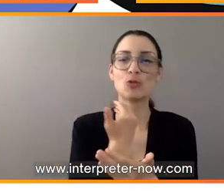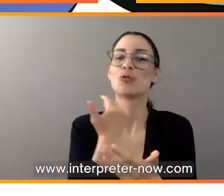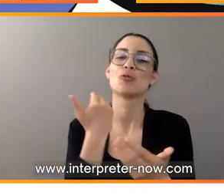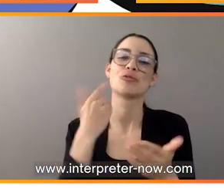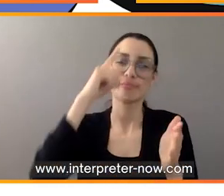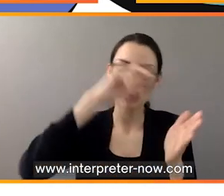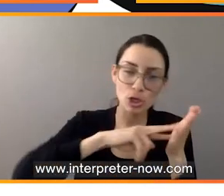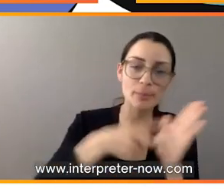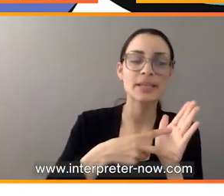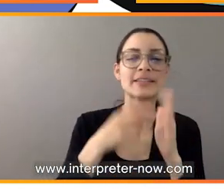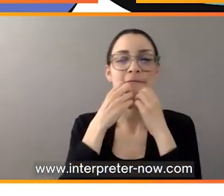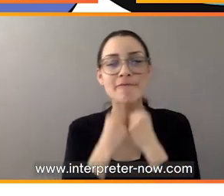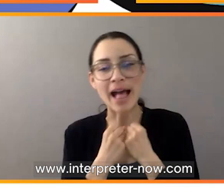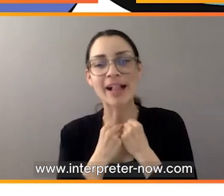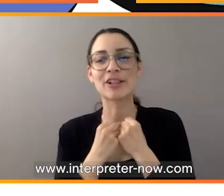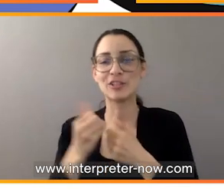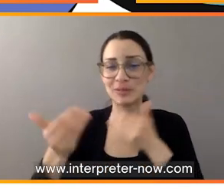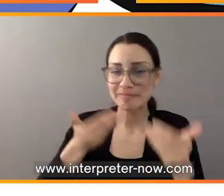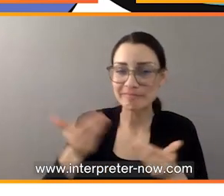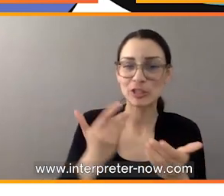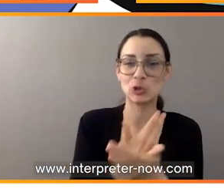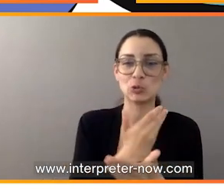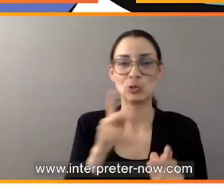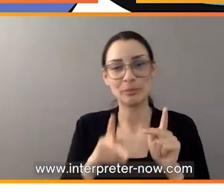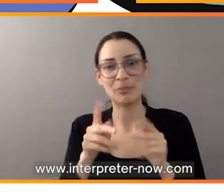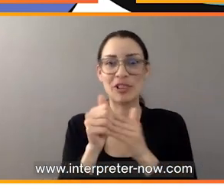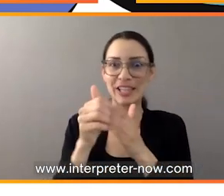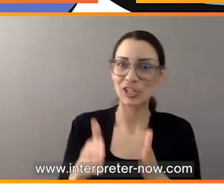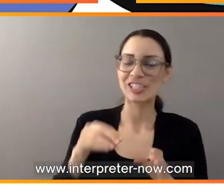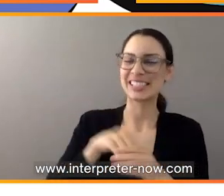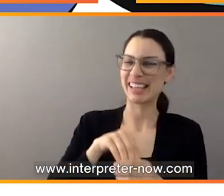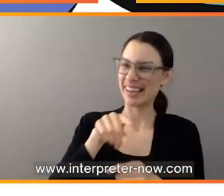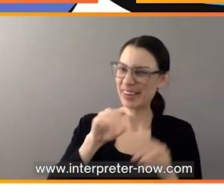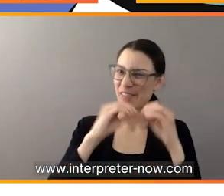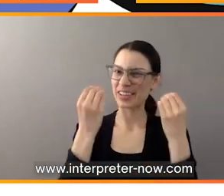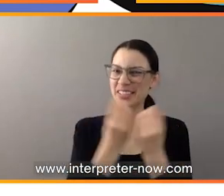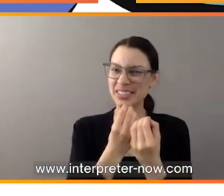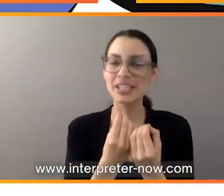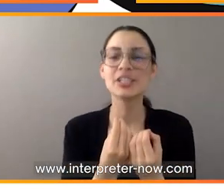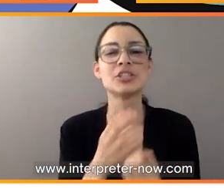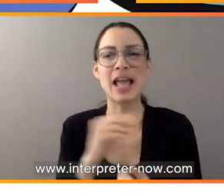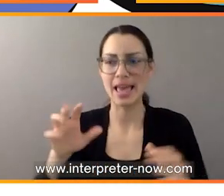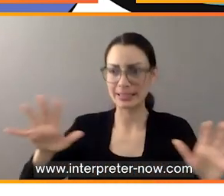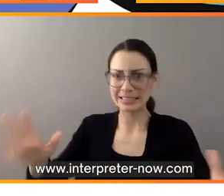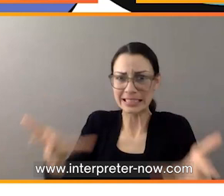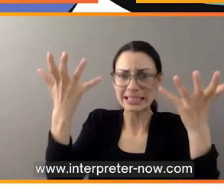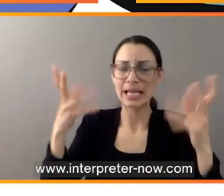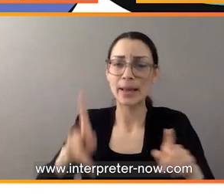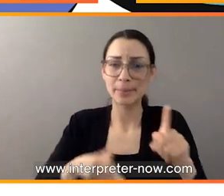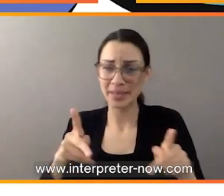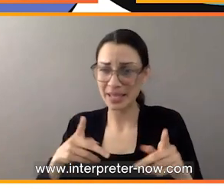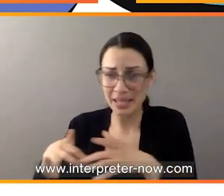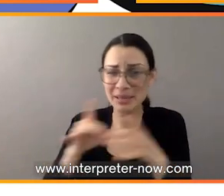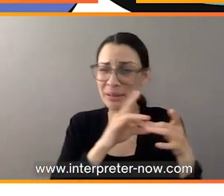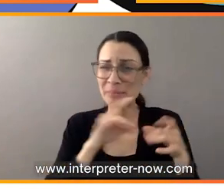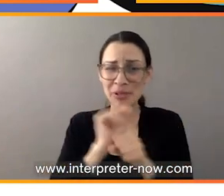and codified our purpose and values and used that as a way to really identify new people and leaders into the organization, you